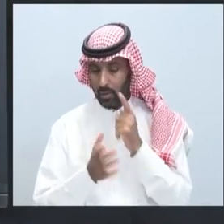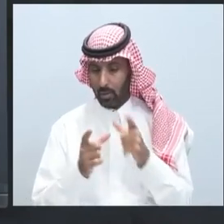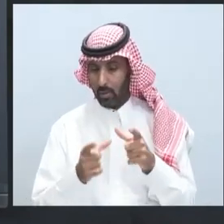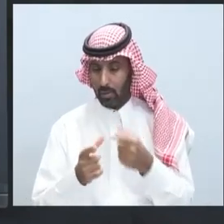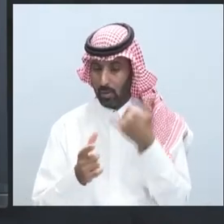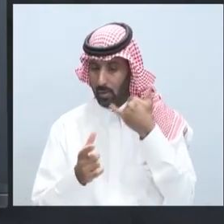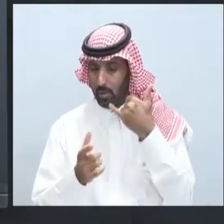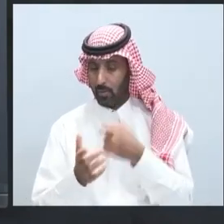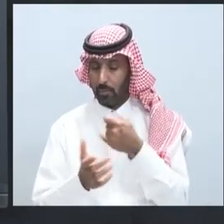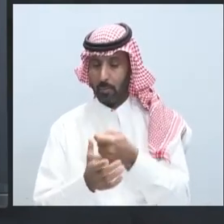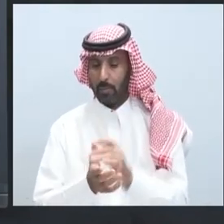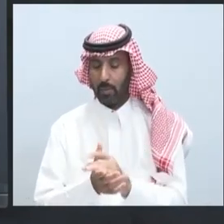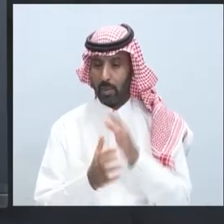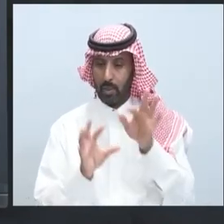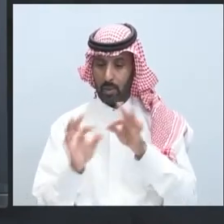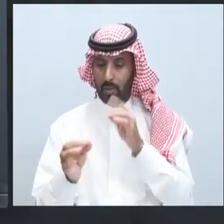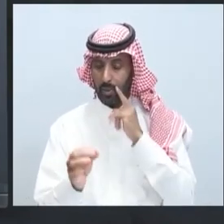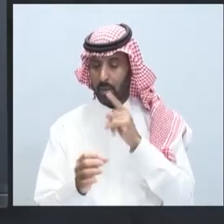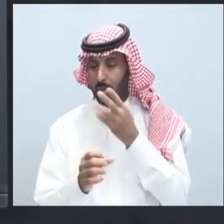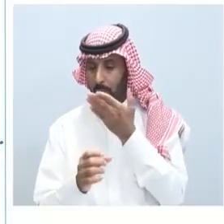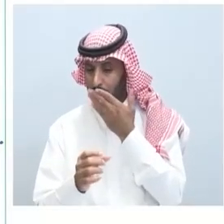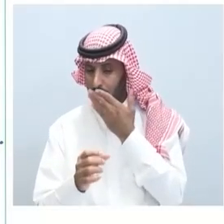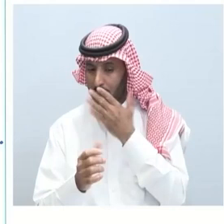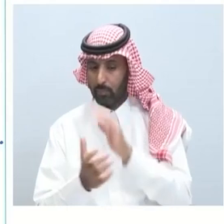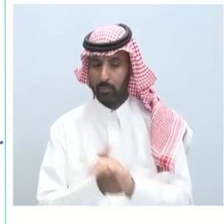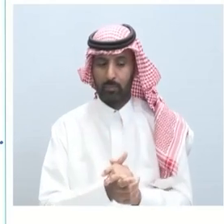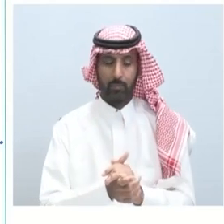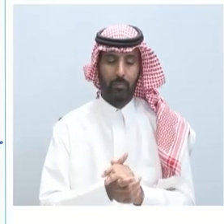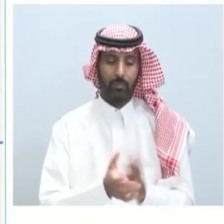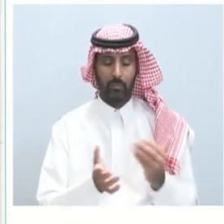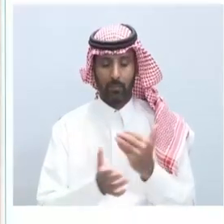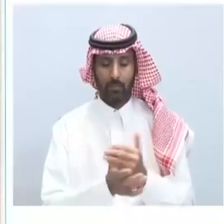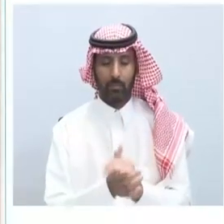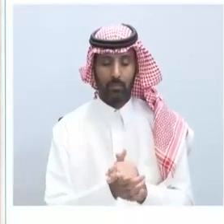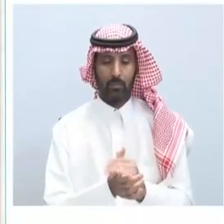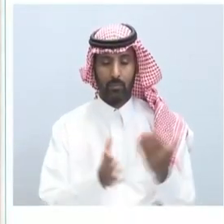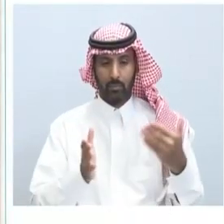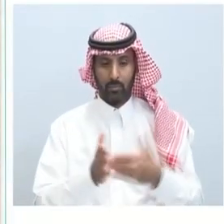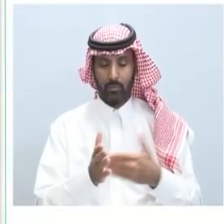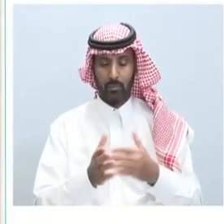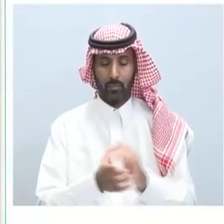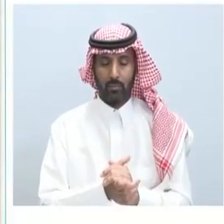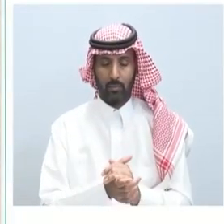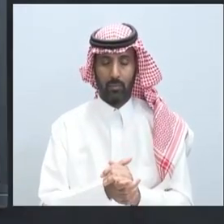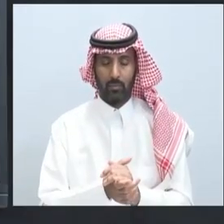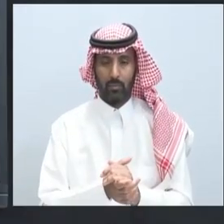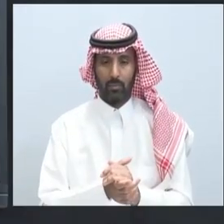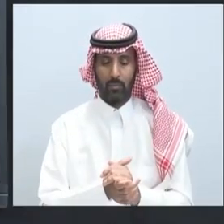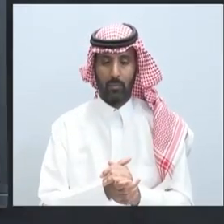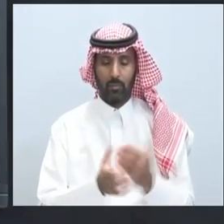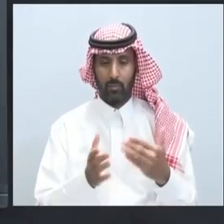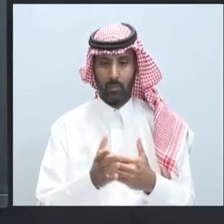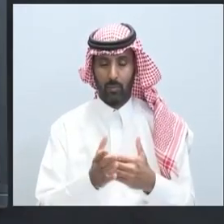a cell phone. That's why she chose to keep quiet and not tell them. And with that, we reach the end of this